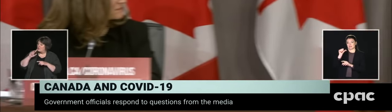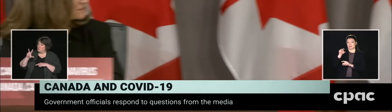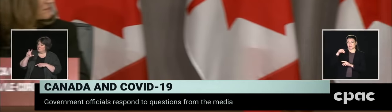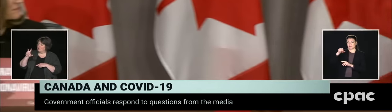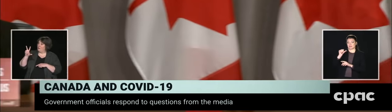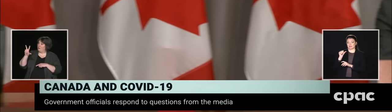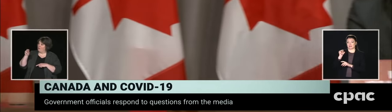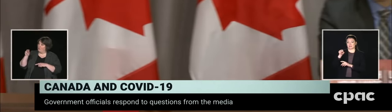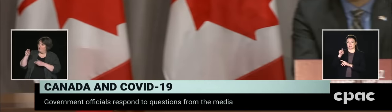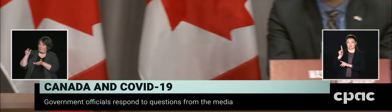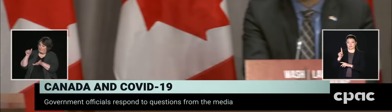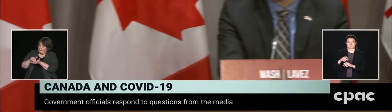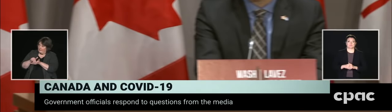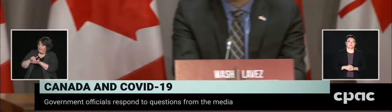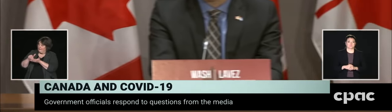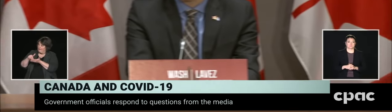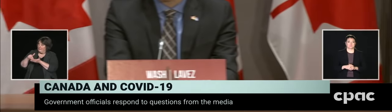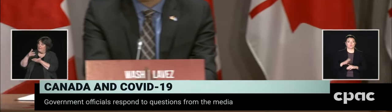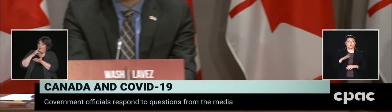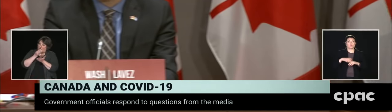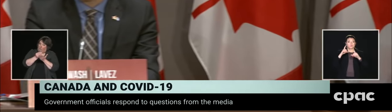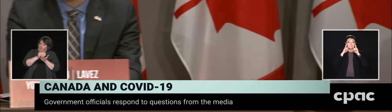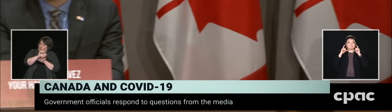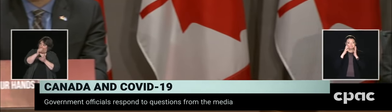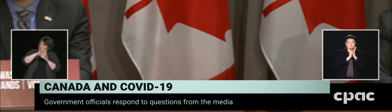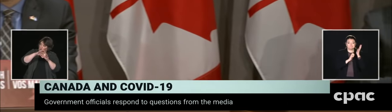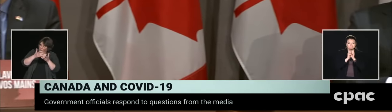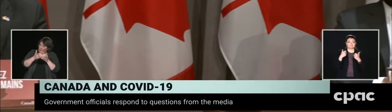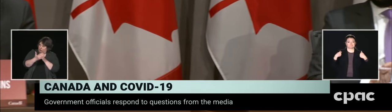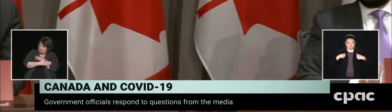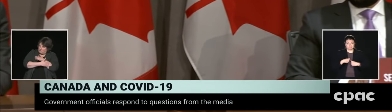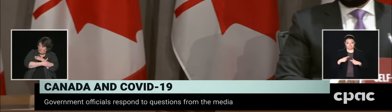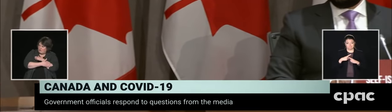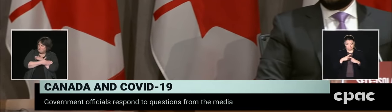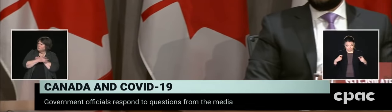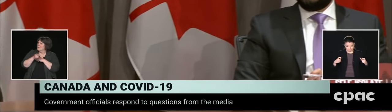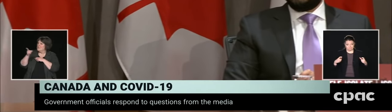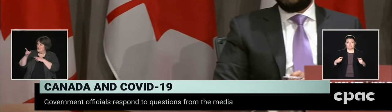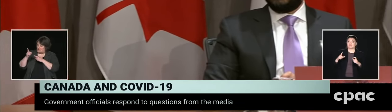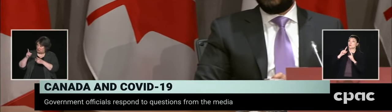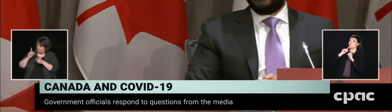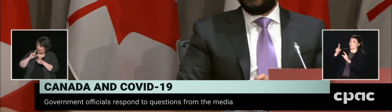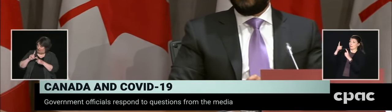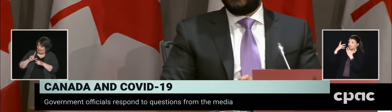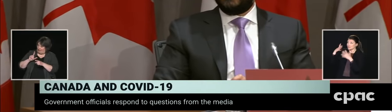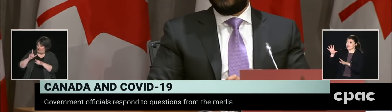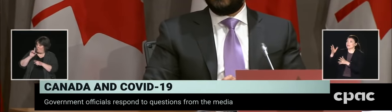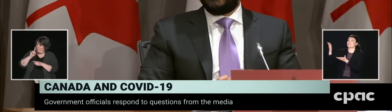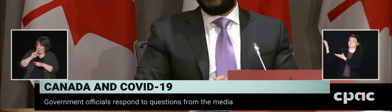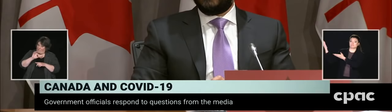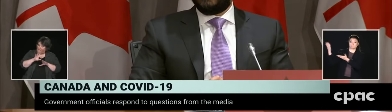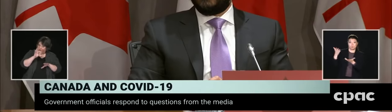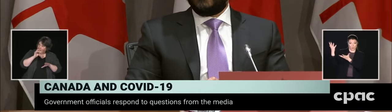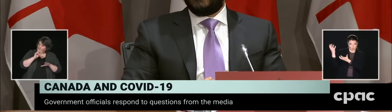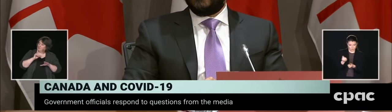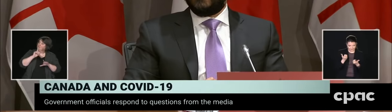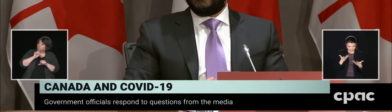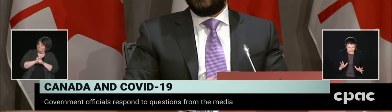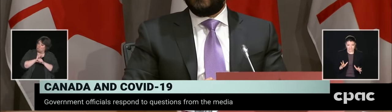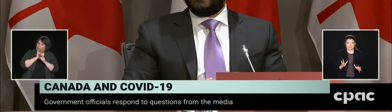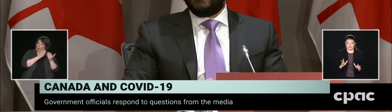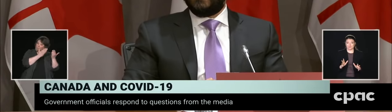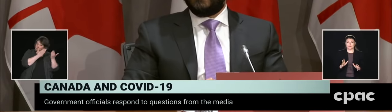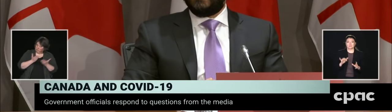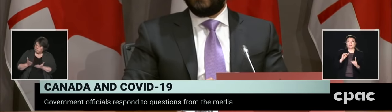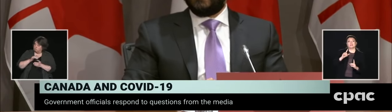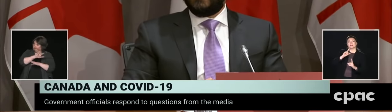delivered. Does sourcing mean a guarantee that those are going to come into this country? And then also, can you help me understand a rough timeline when we're looking at,